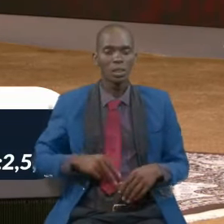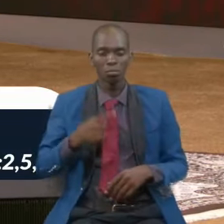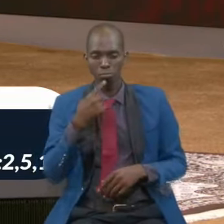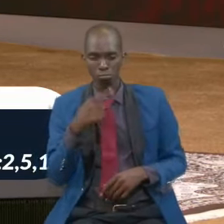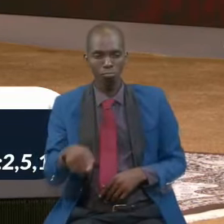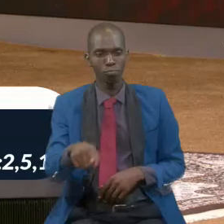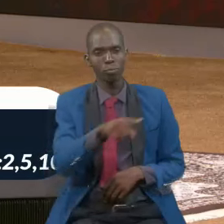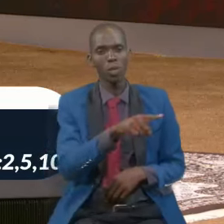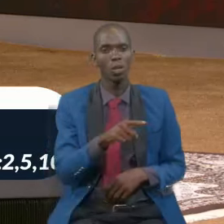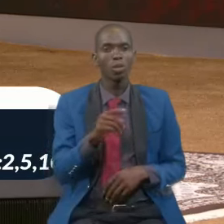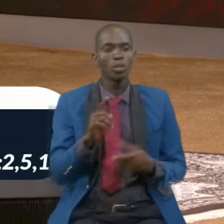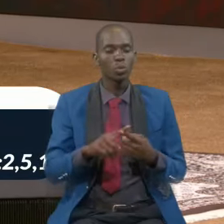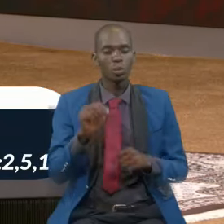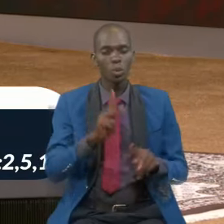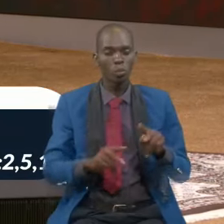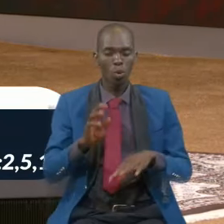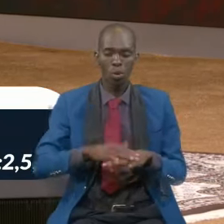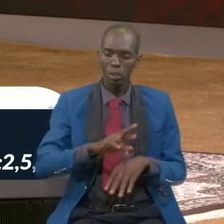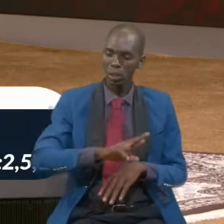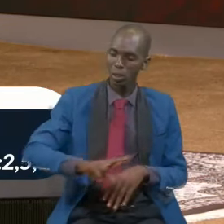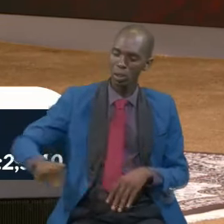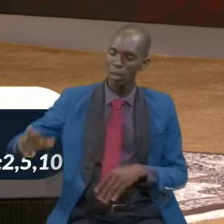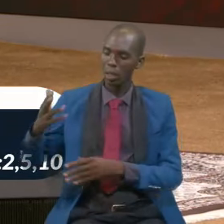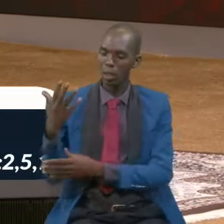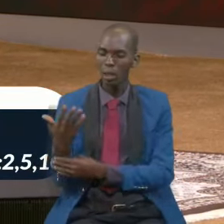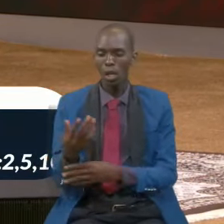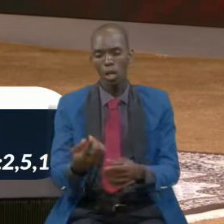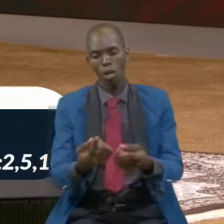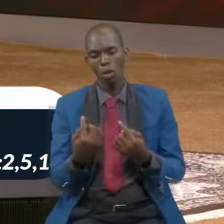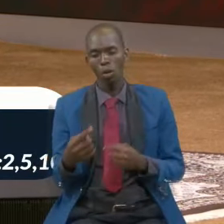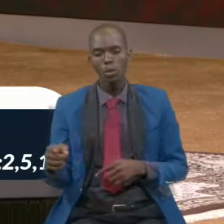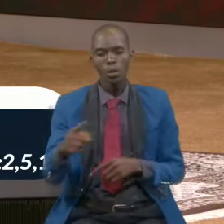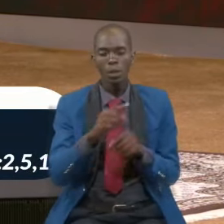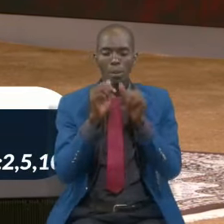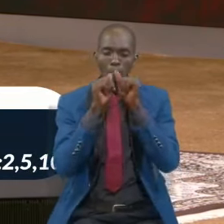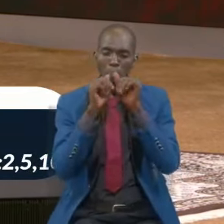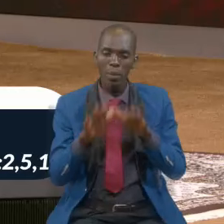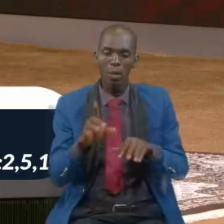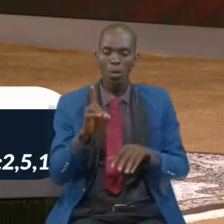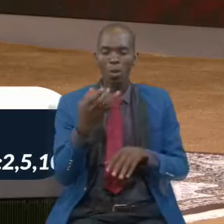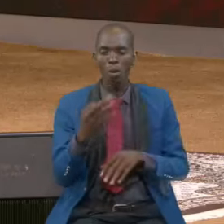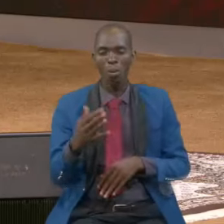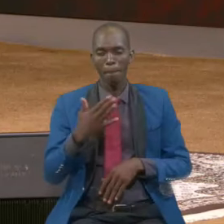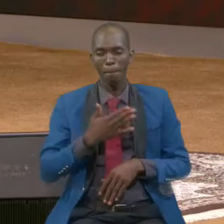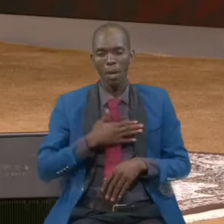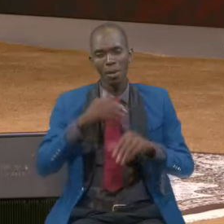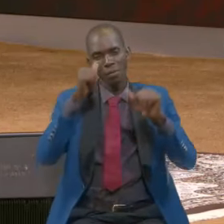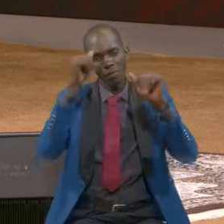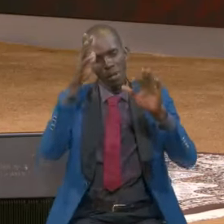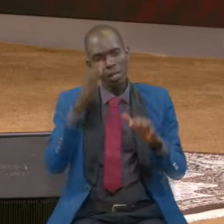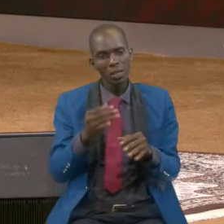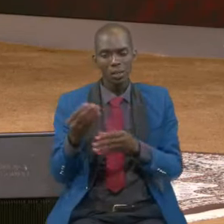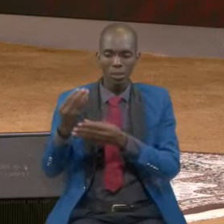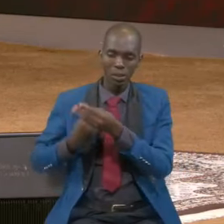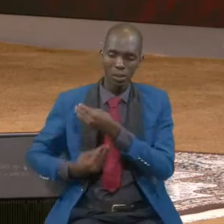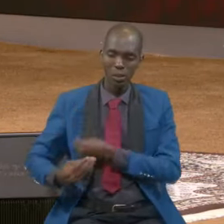his right hand, come ye blessed of my father, inherit the kingdom